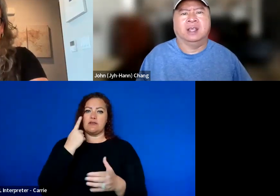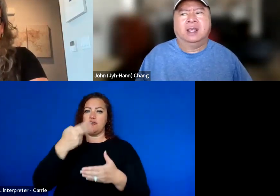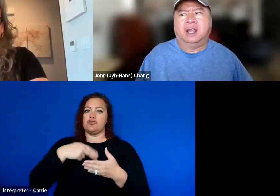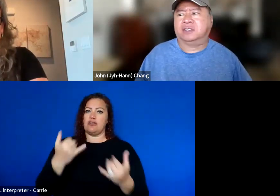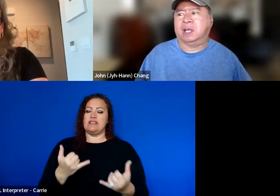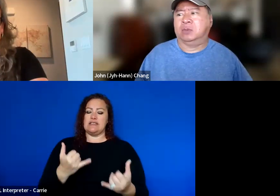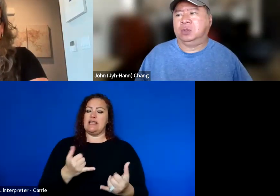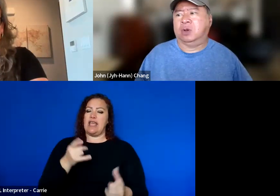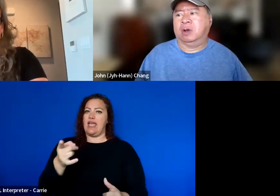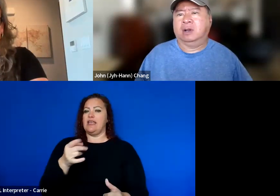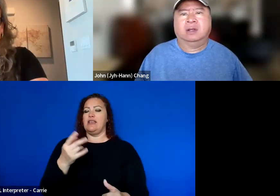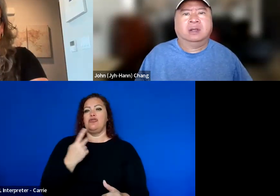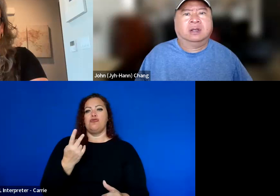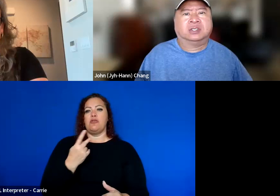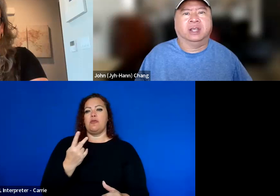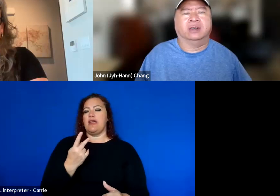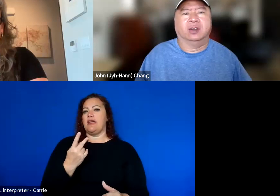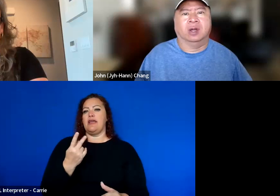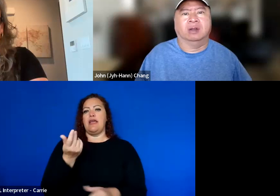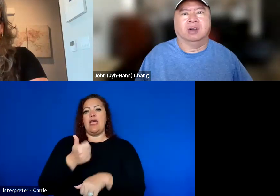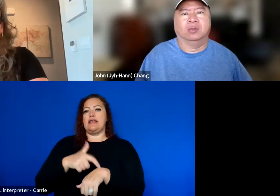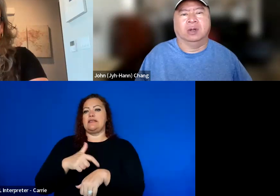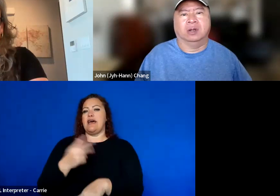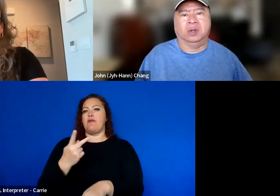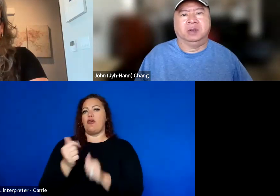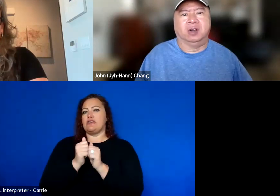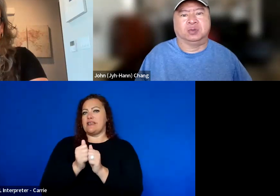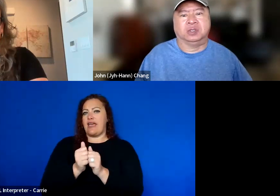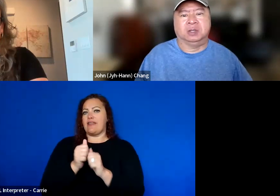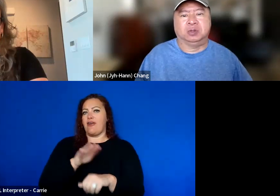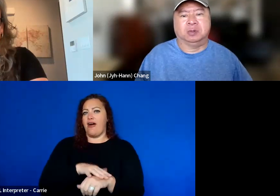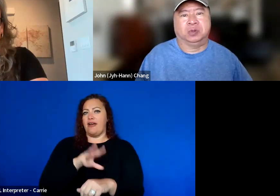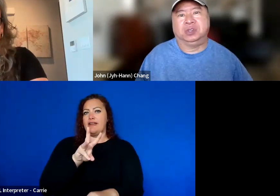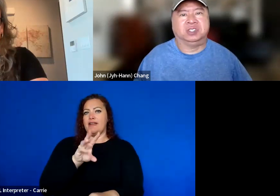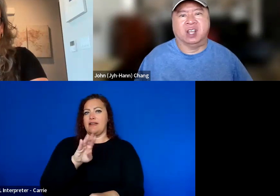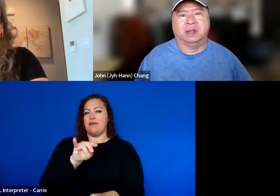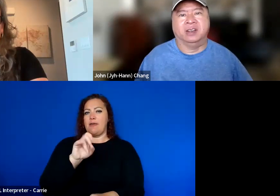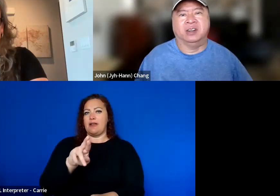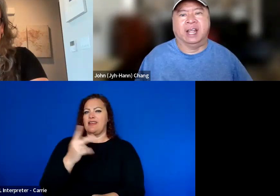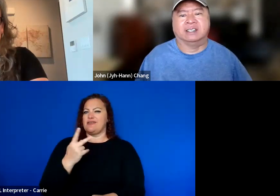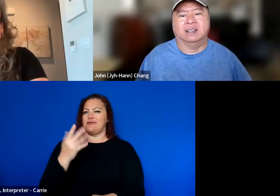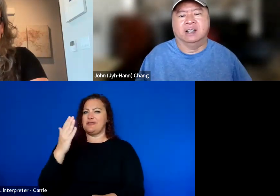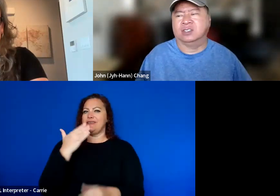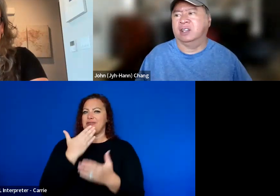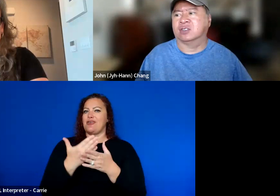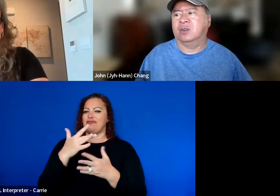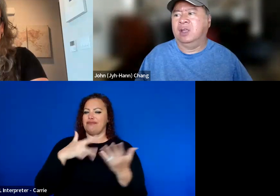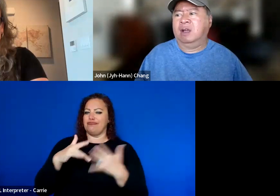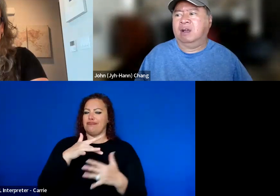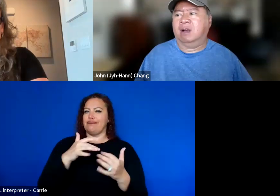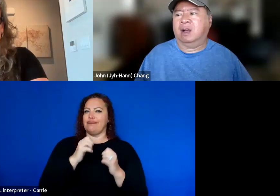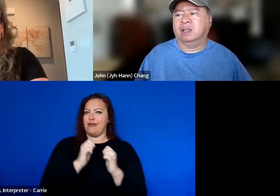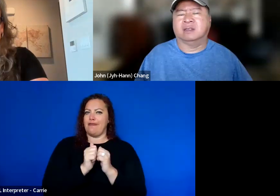You and I, every time we are together on our webinars, we seem to do a pretty good job at interacting and educating.